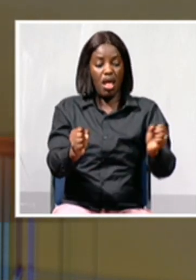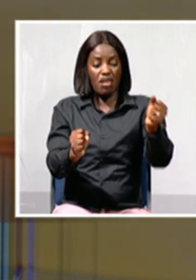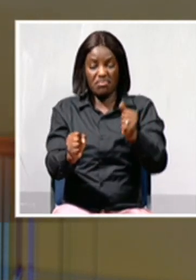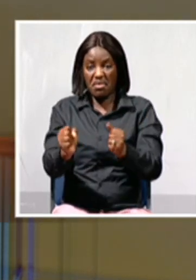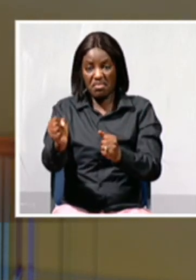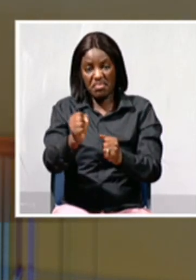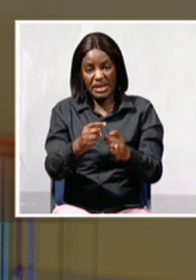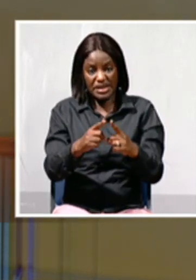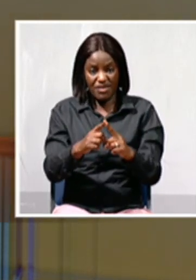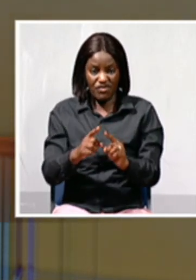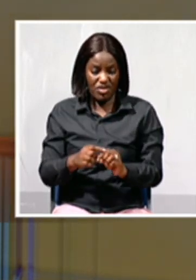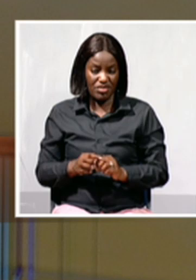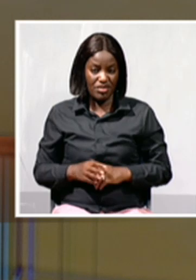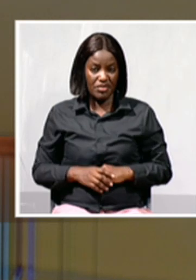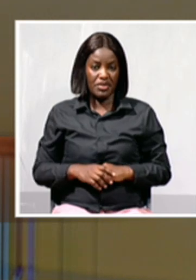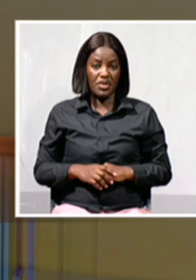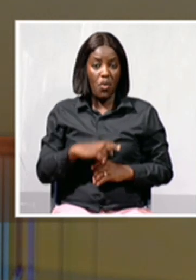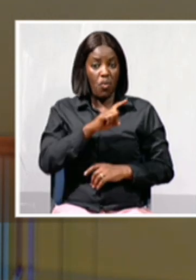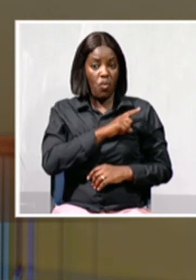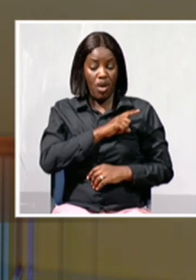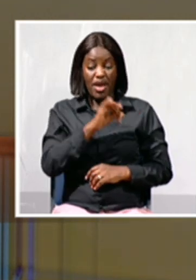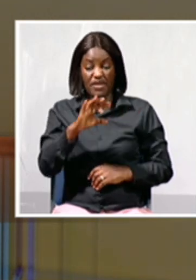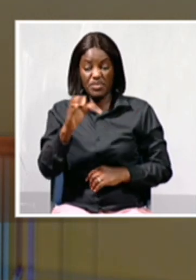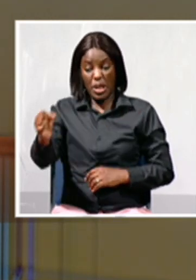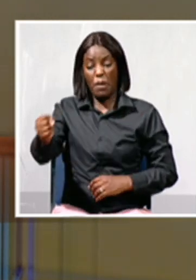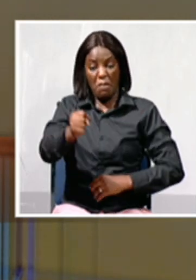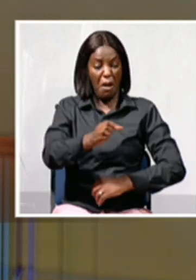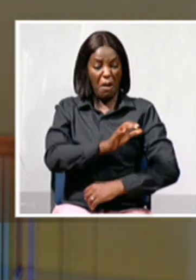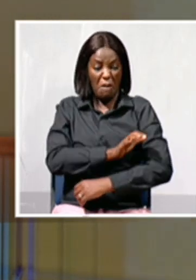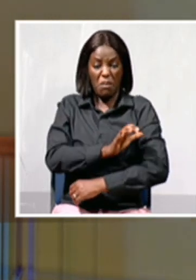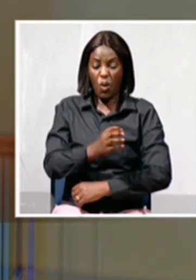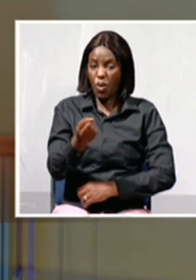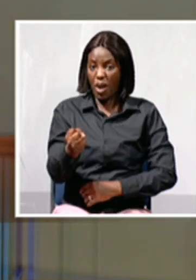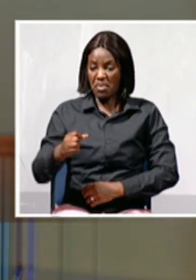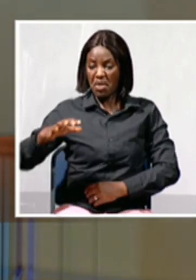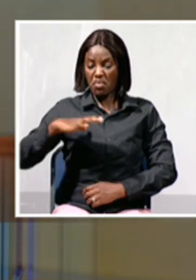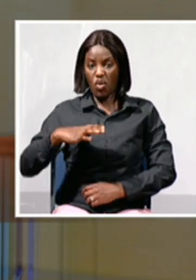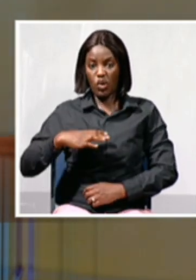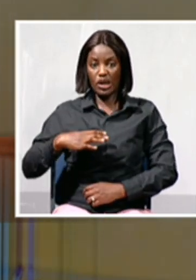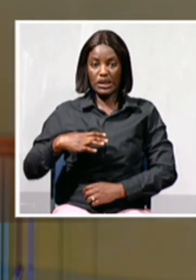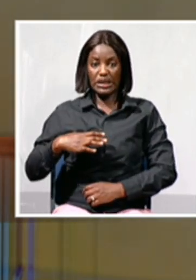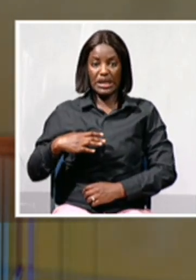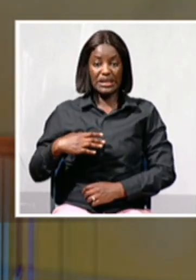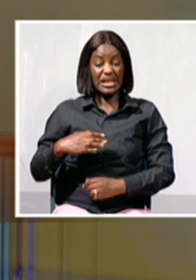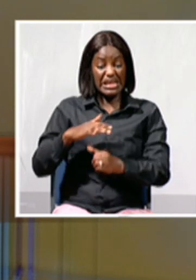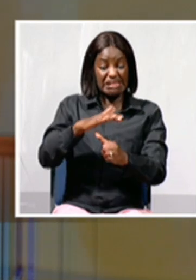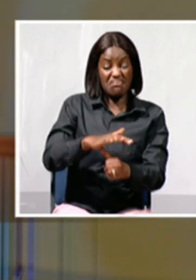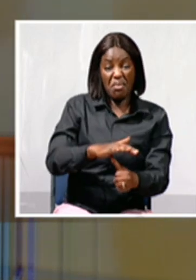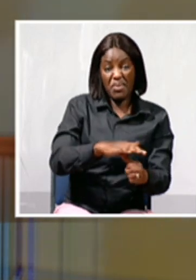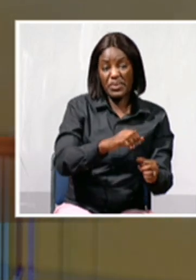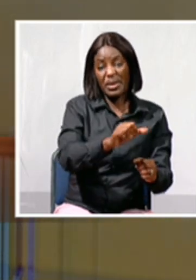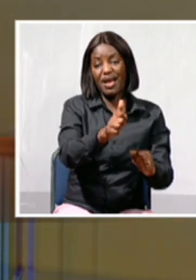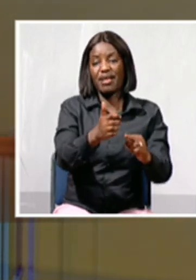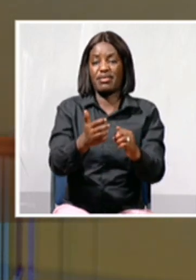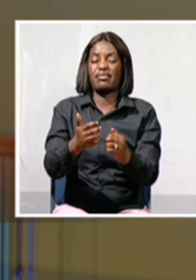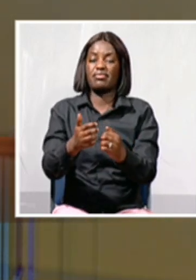human beings have the tendency to abuse their powers. Therefore, we are electing you and keeping